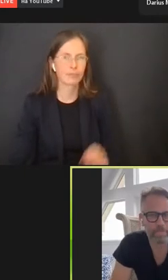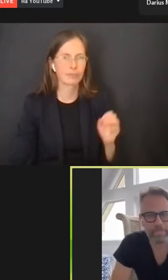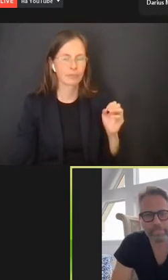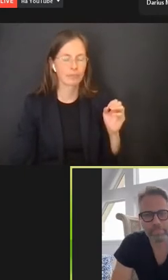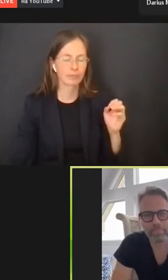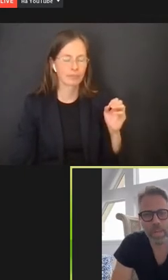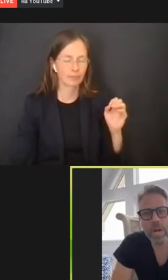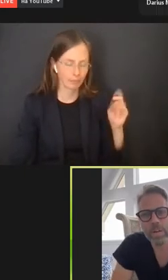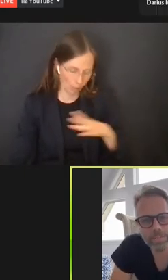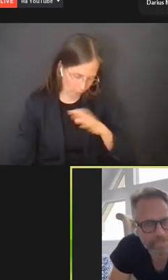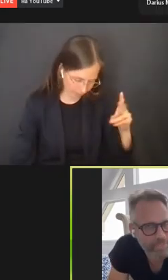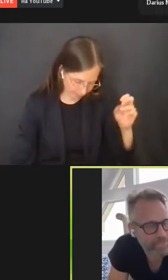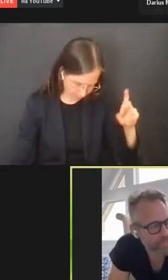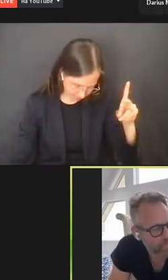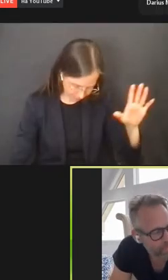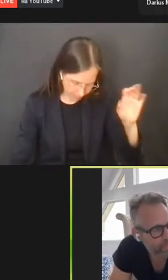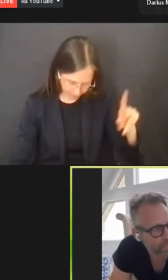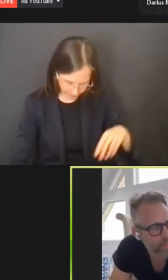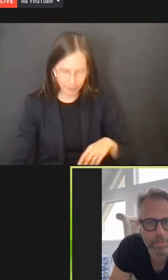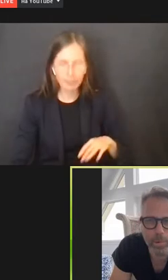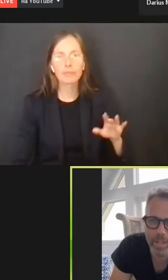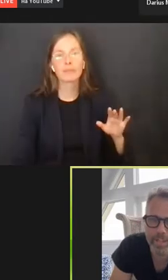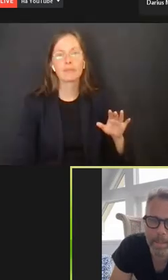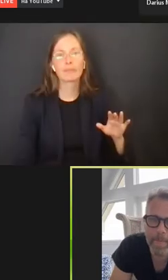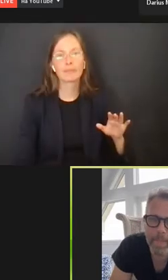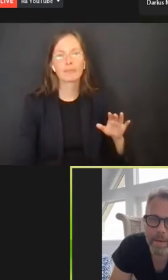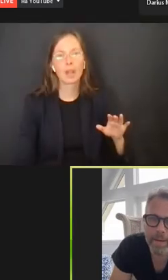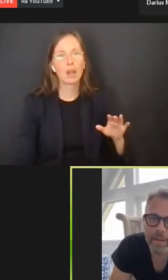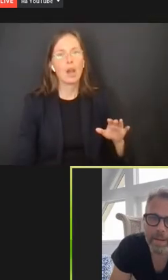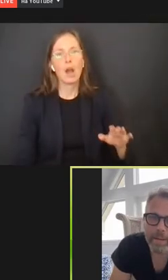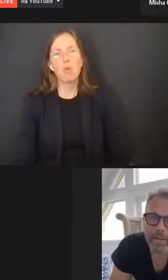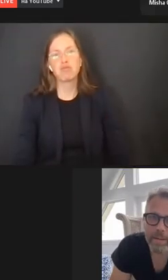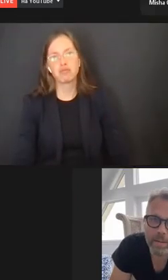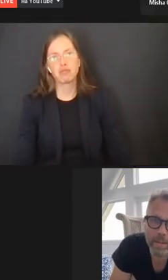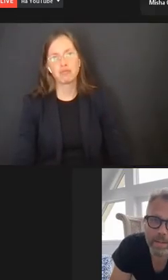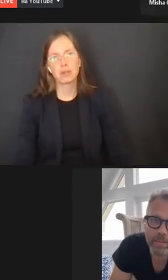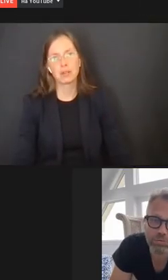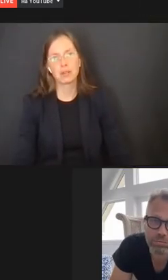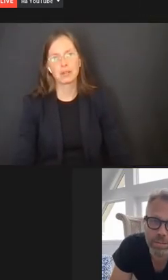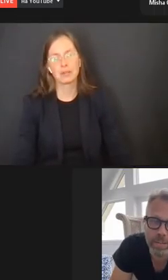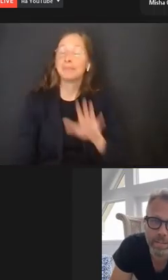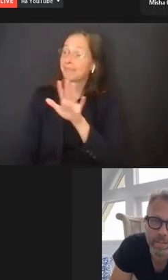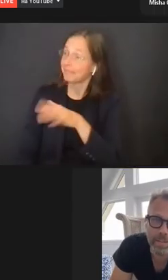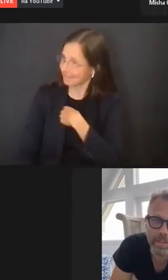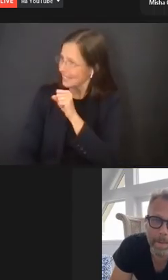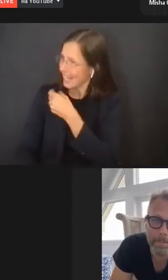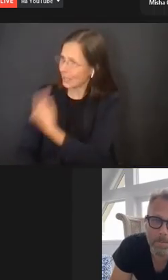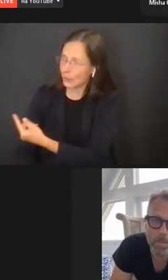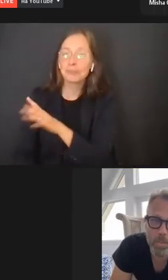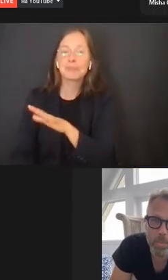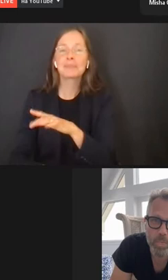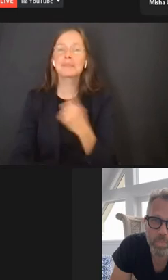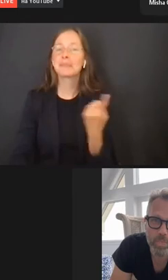Okay. Well, oh boy. I can tell you this. Oh. Somebody asked me,